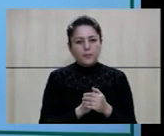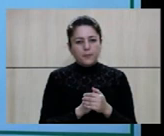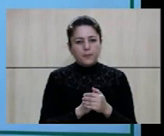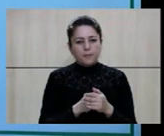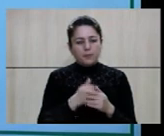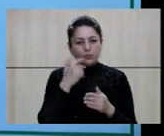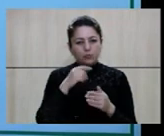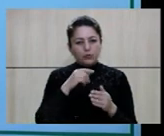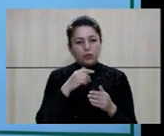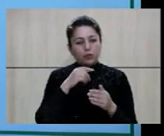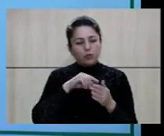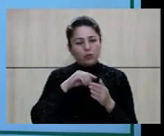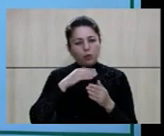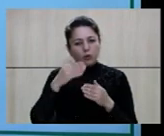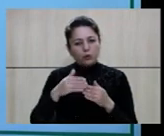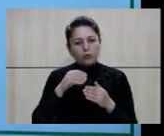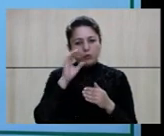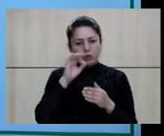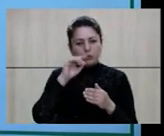3'dan oldinga qo'yildi, ya'ni